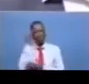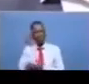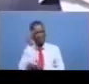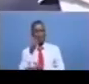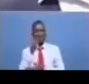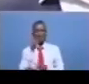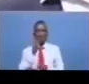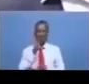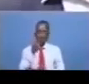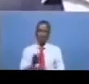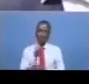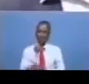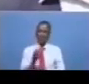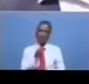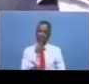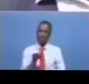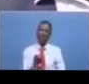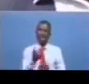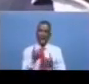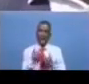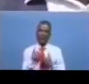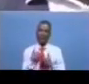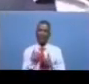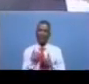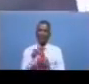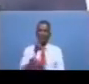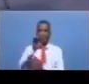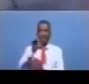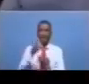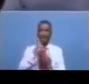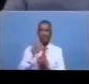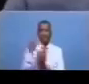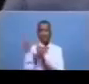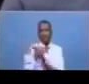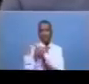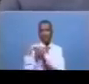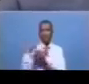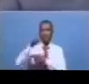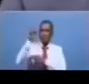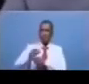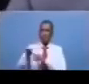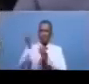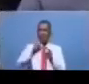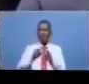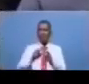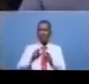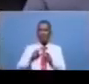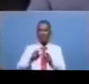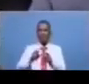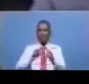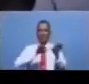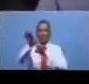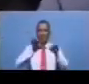saying that Madam G. Mensah has a duty, a constitutional duty to the people of this country to testify and